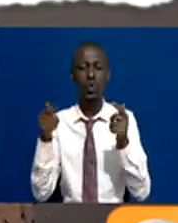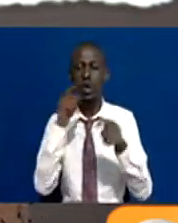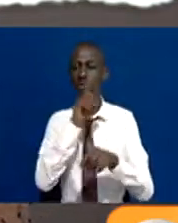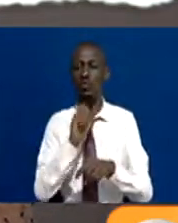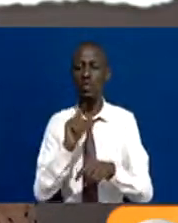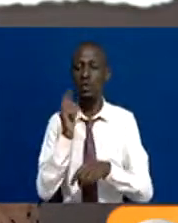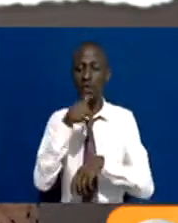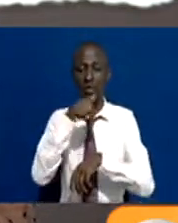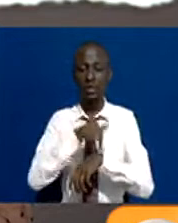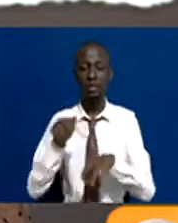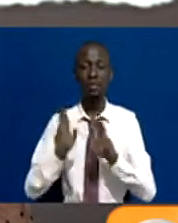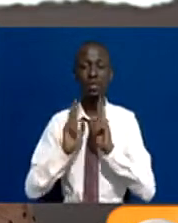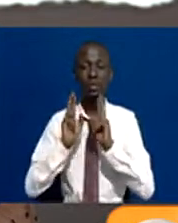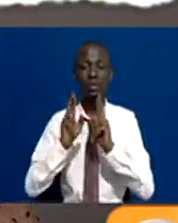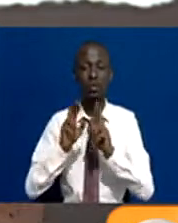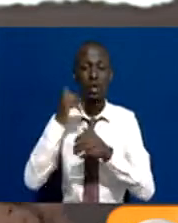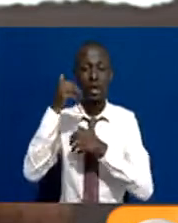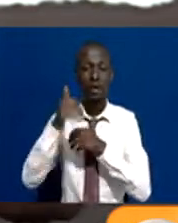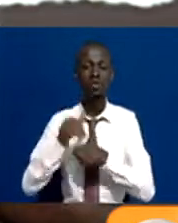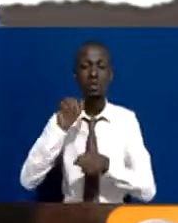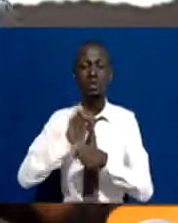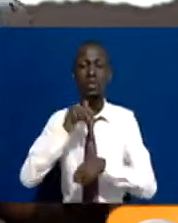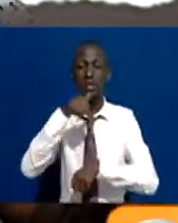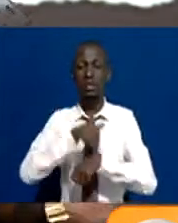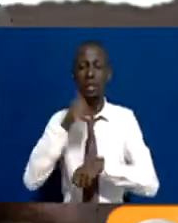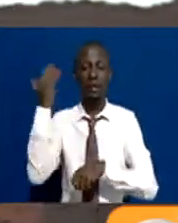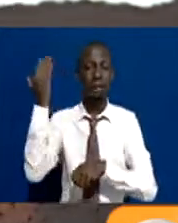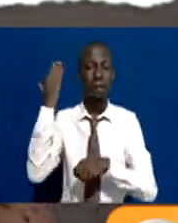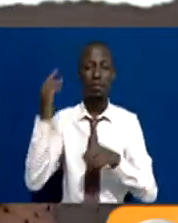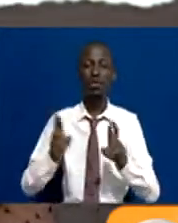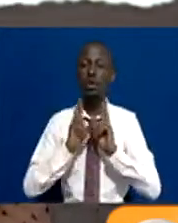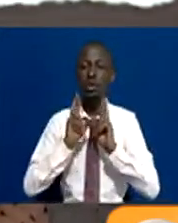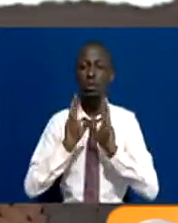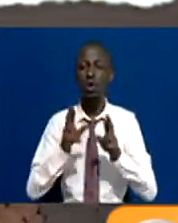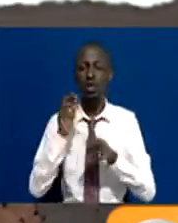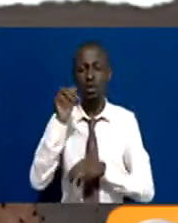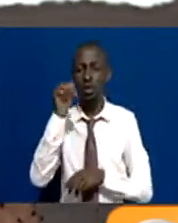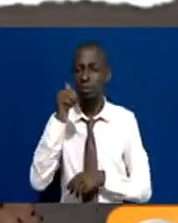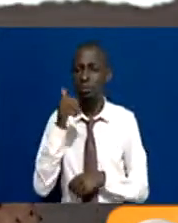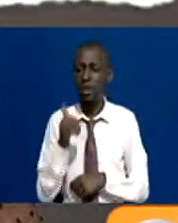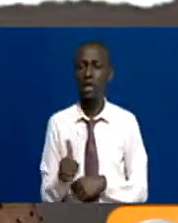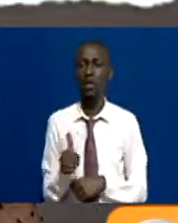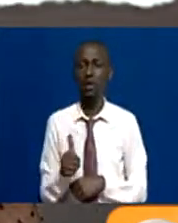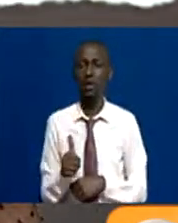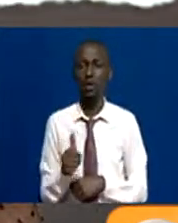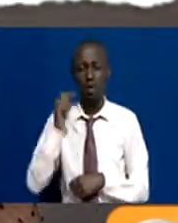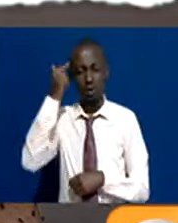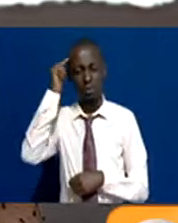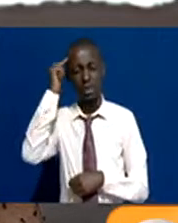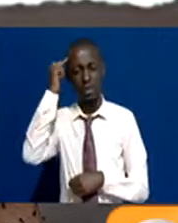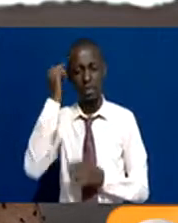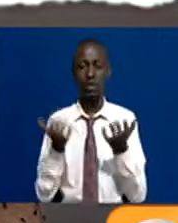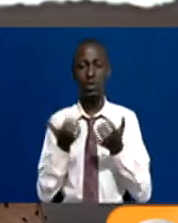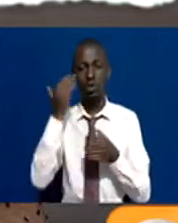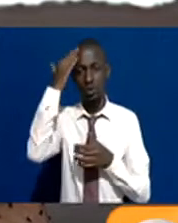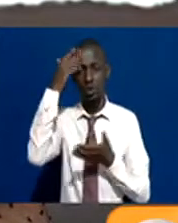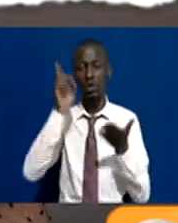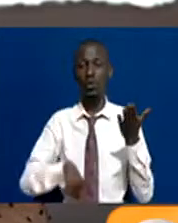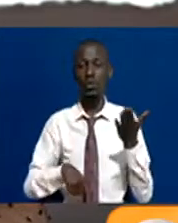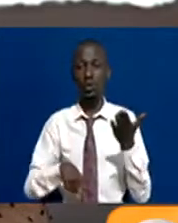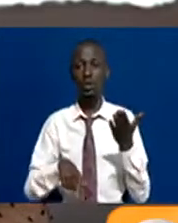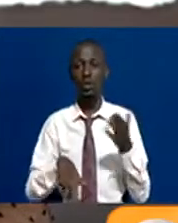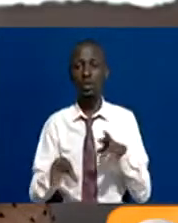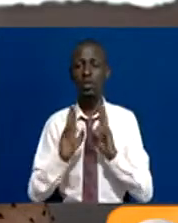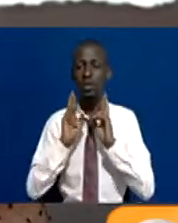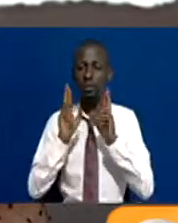they're reporting after several times and they didn't report any of the others. Mm-hmm. So one of the things I think survivors need to know is that you should report this,